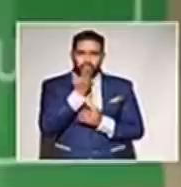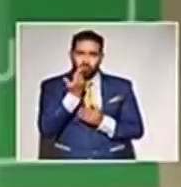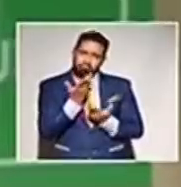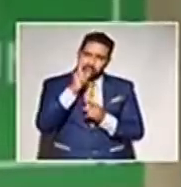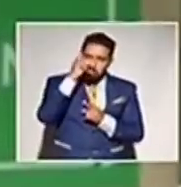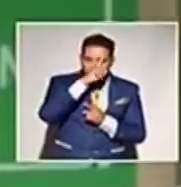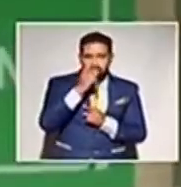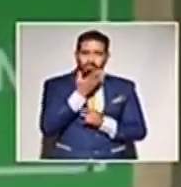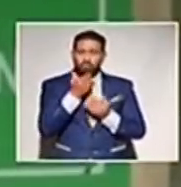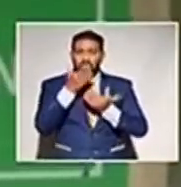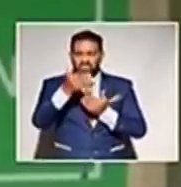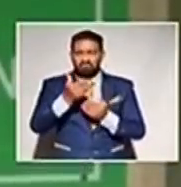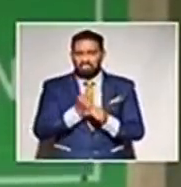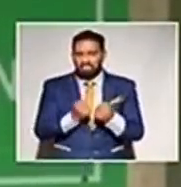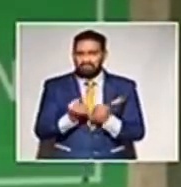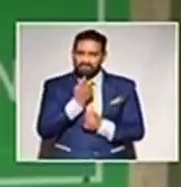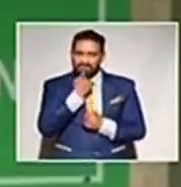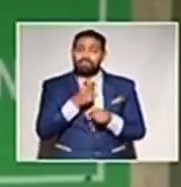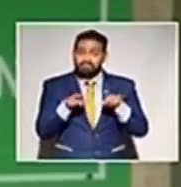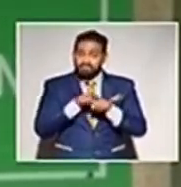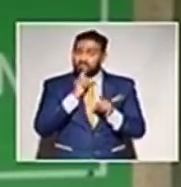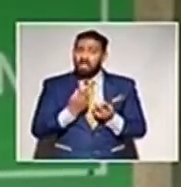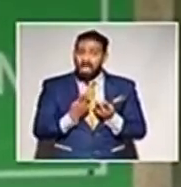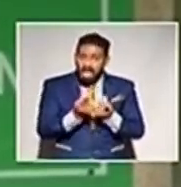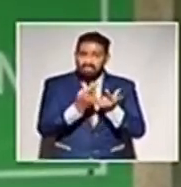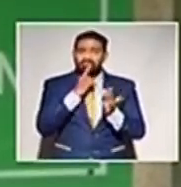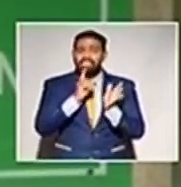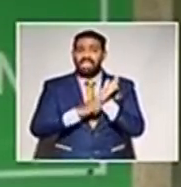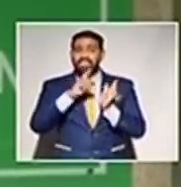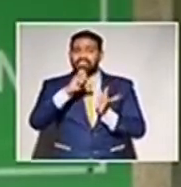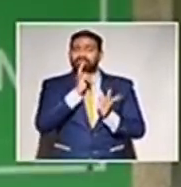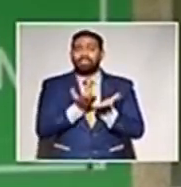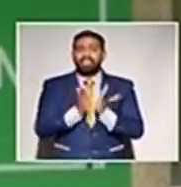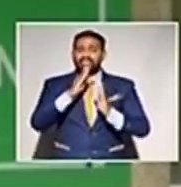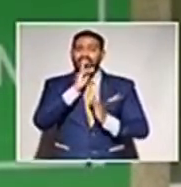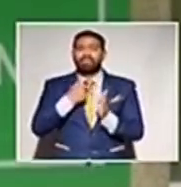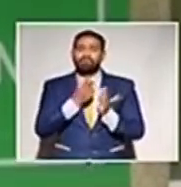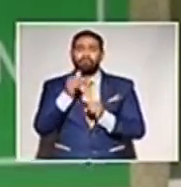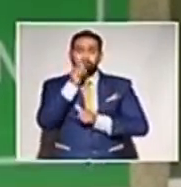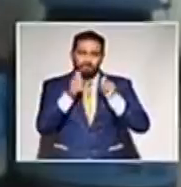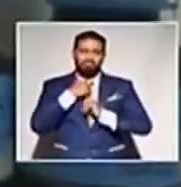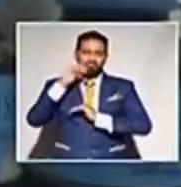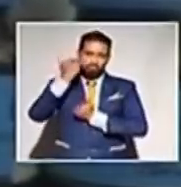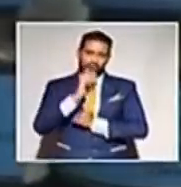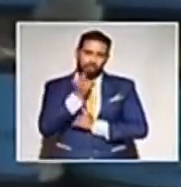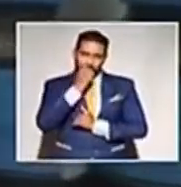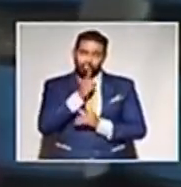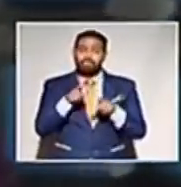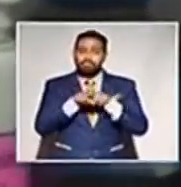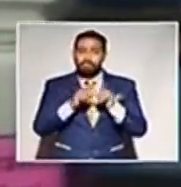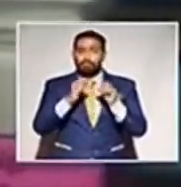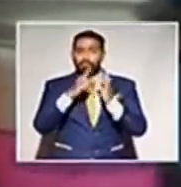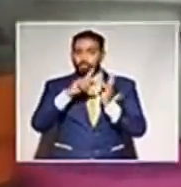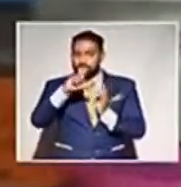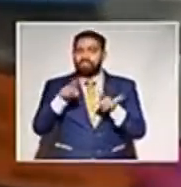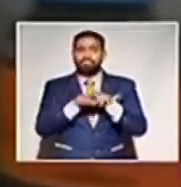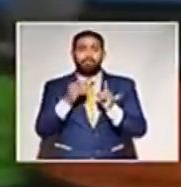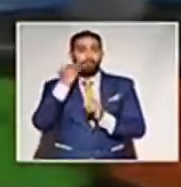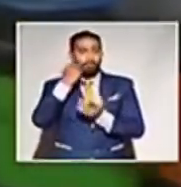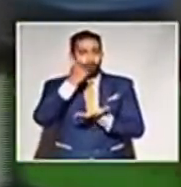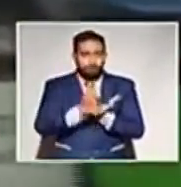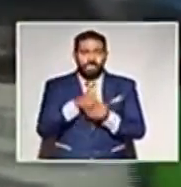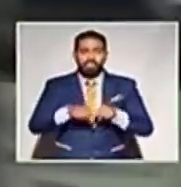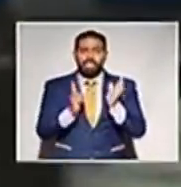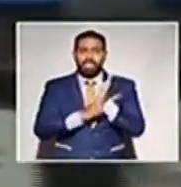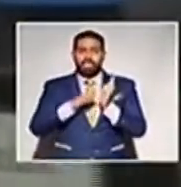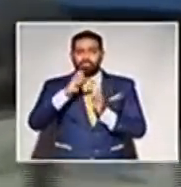medicines under a credit line from India. The secretary noted that the Bank of Ceylon and People's Bank are to open letters of credit worth $7